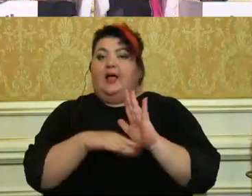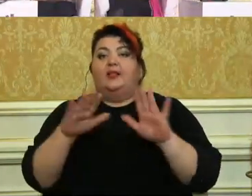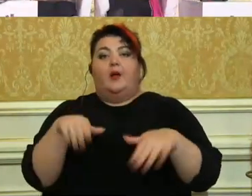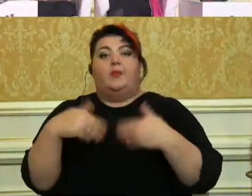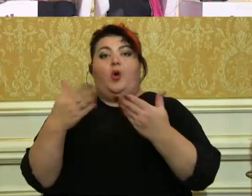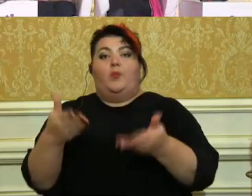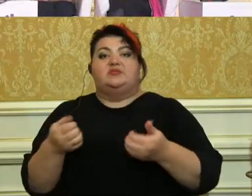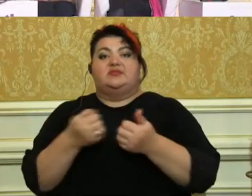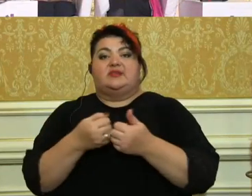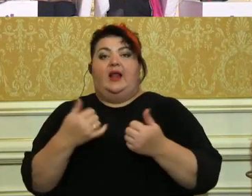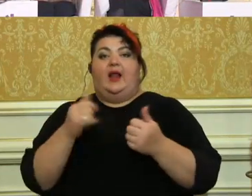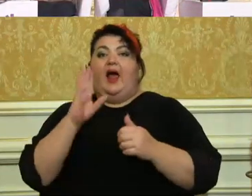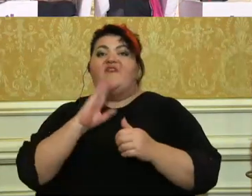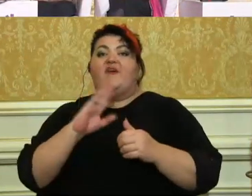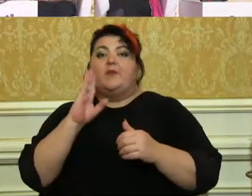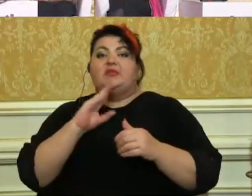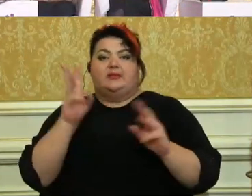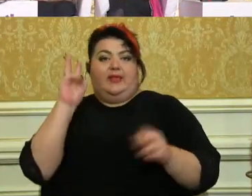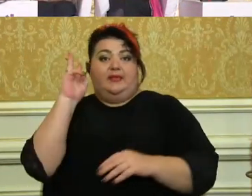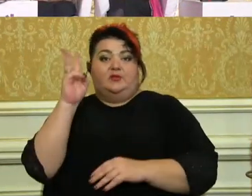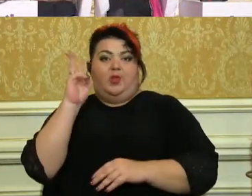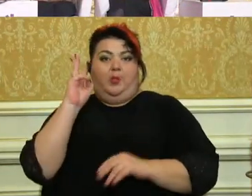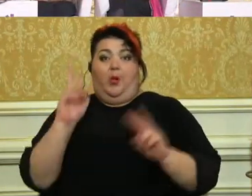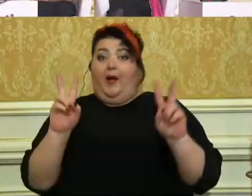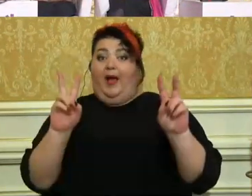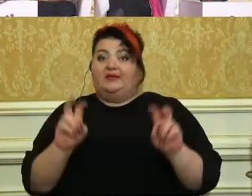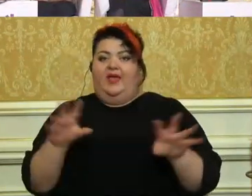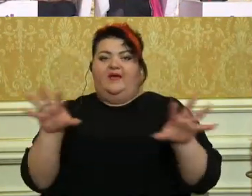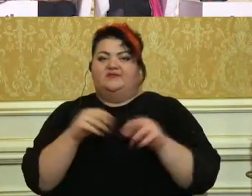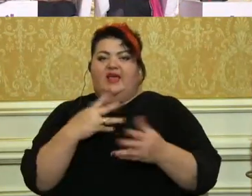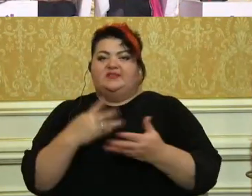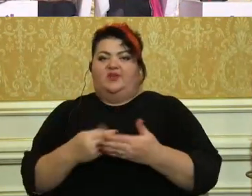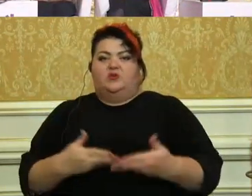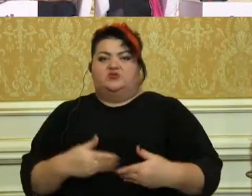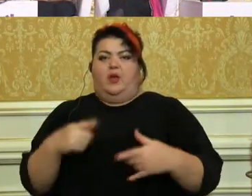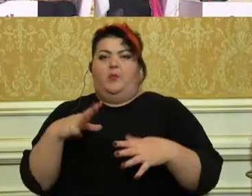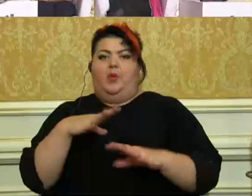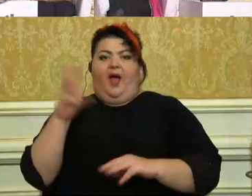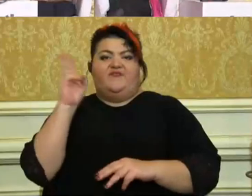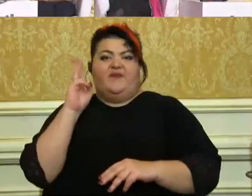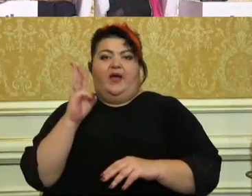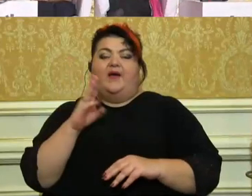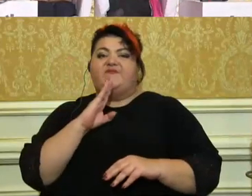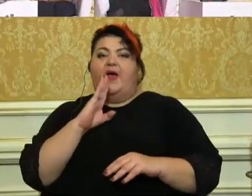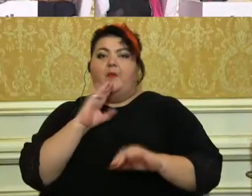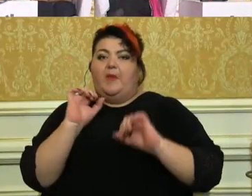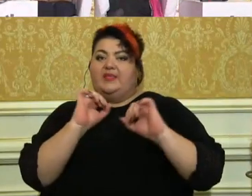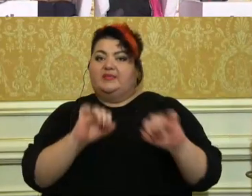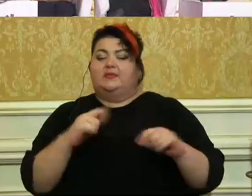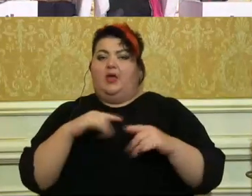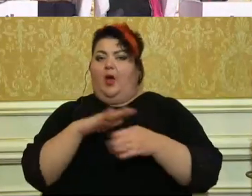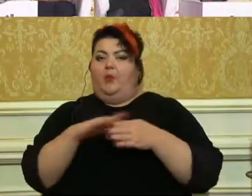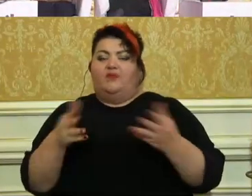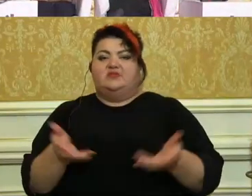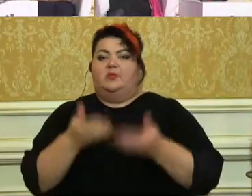my life, I think I have always been a feminist. So I fully support the feminist policy in France and the